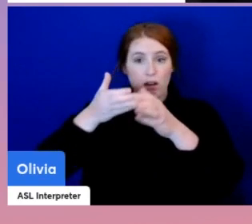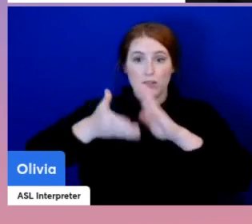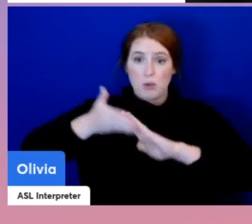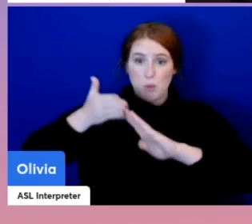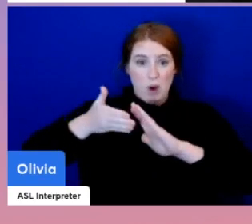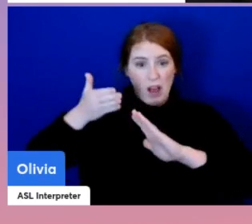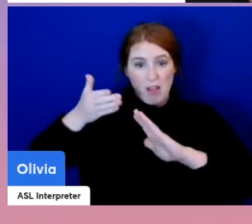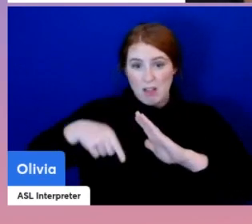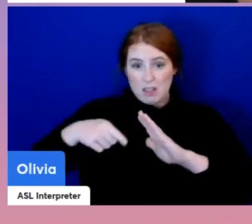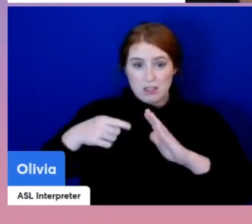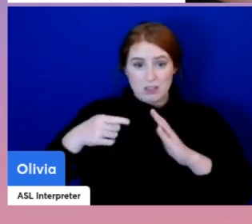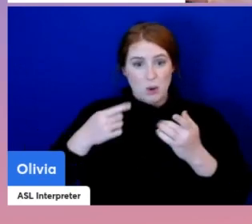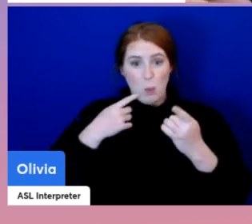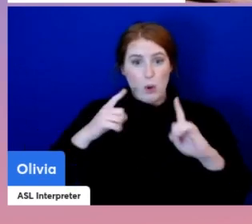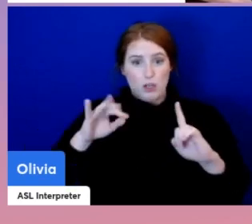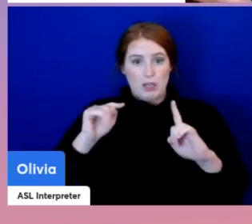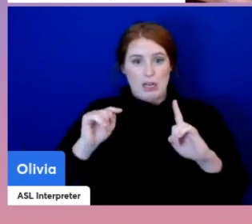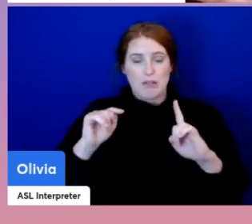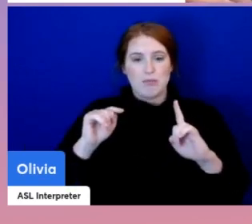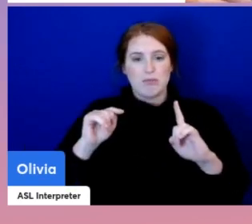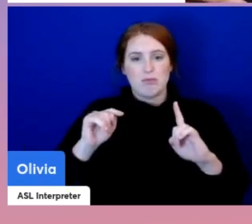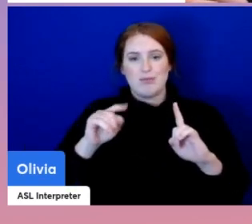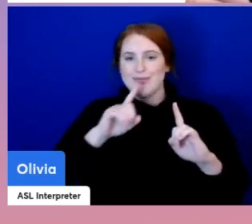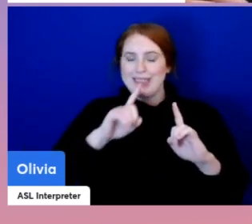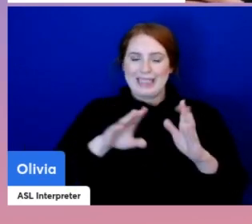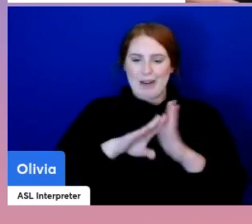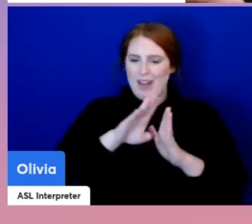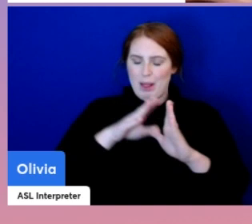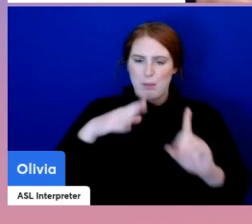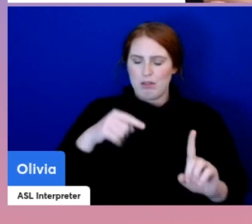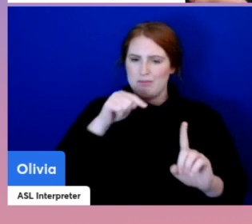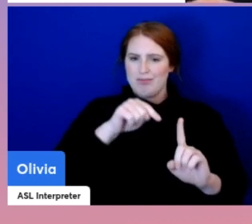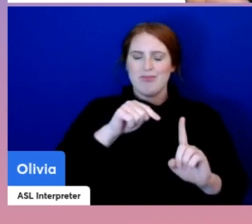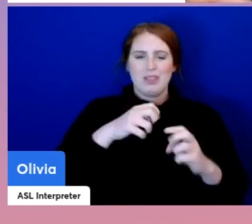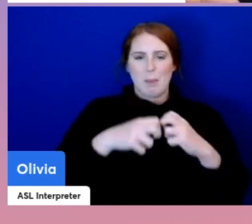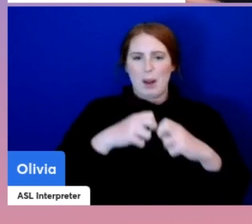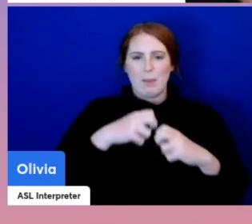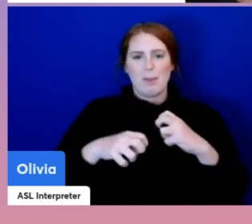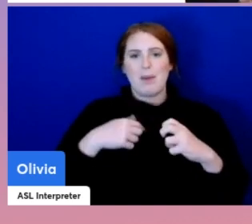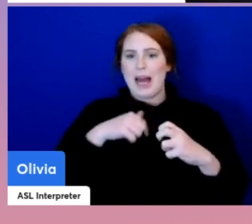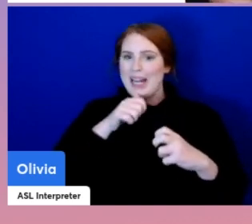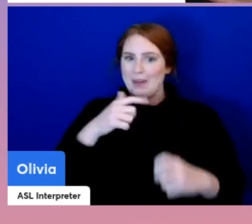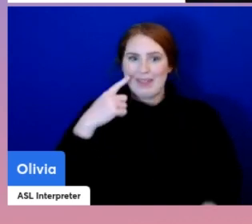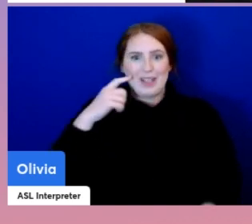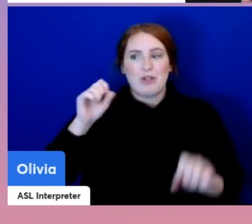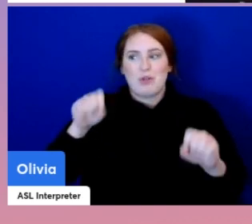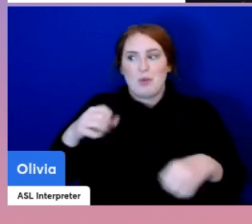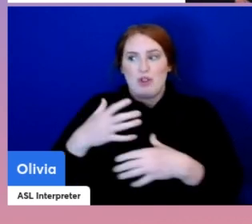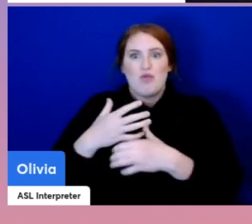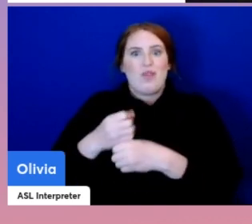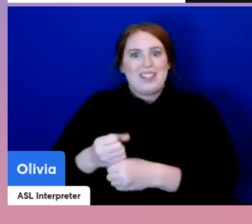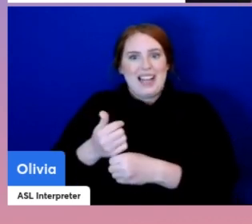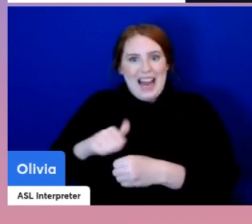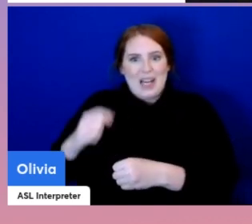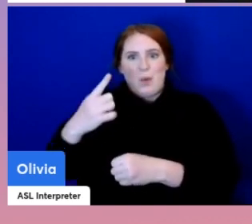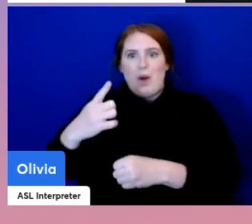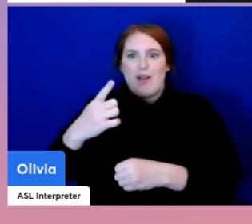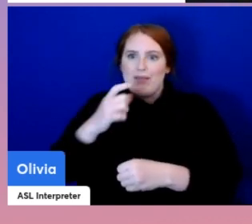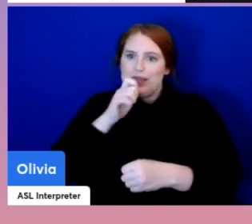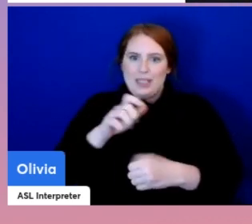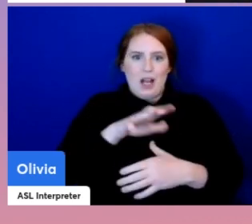to the original question I posed before, the developers aren't really the problem. I don't think you could realistically trust anyone outside of the security team with